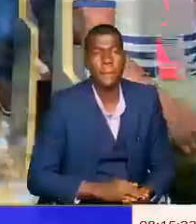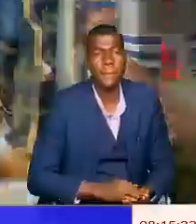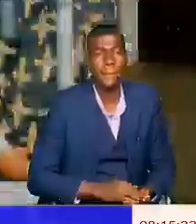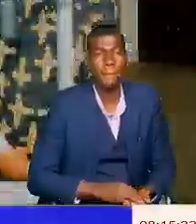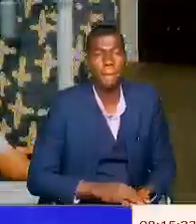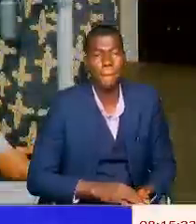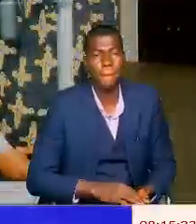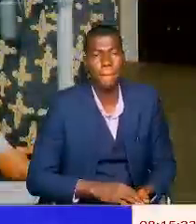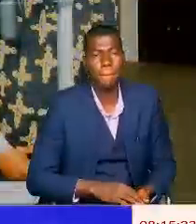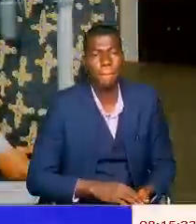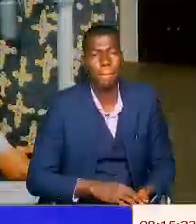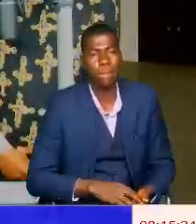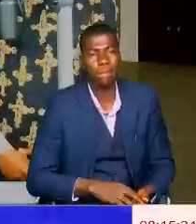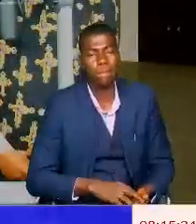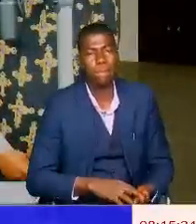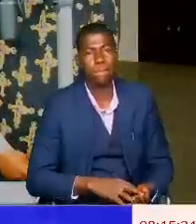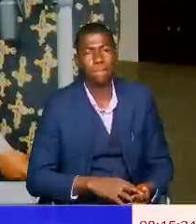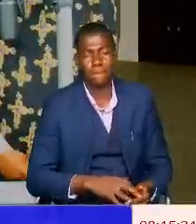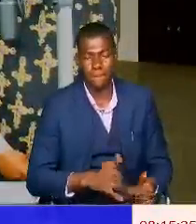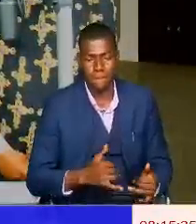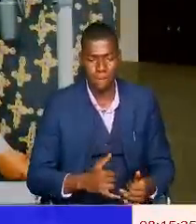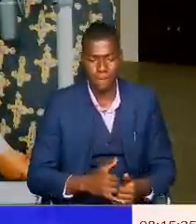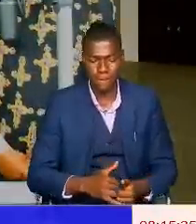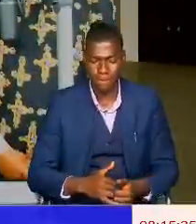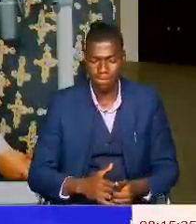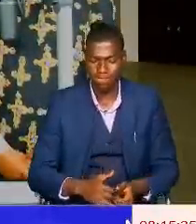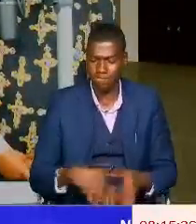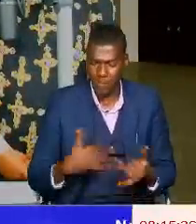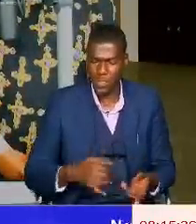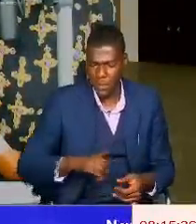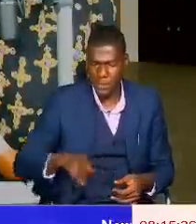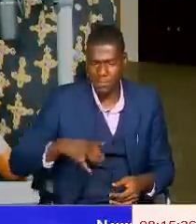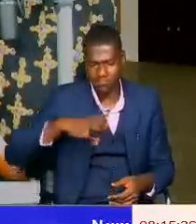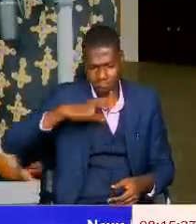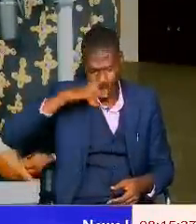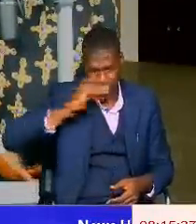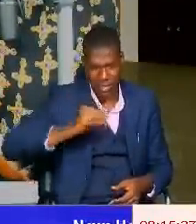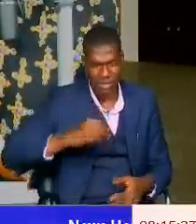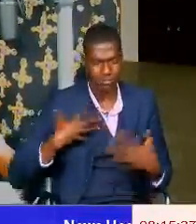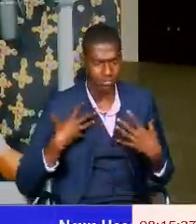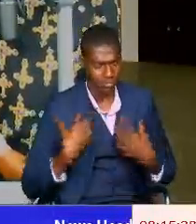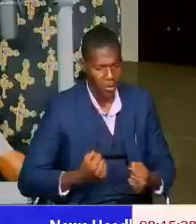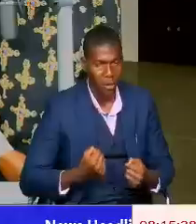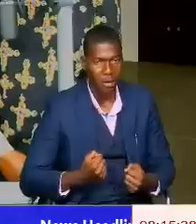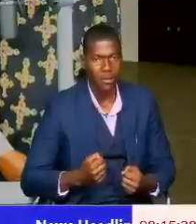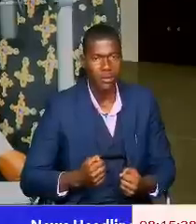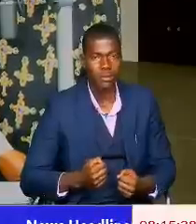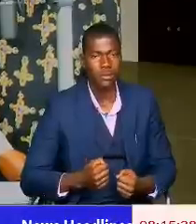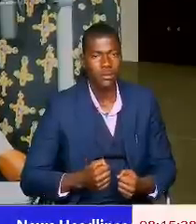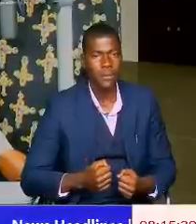When God don't anoint you, anybody can try to annoy you. Nothing go happen.